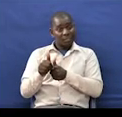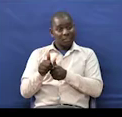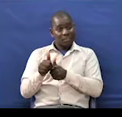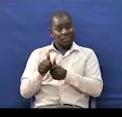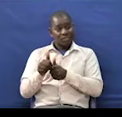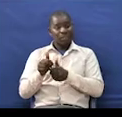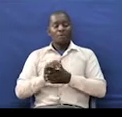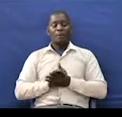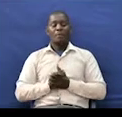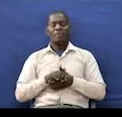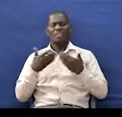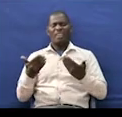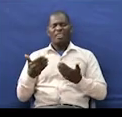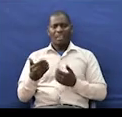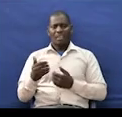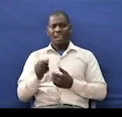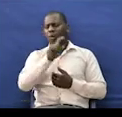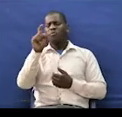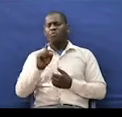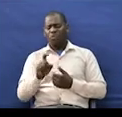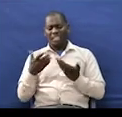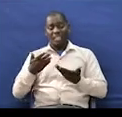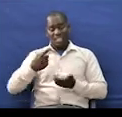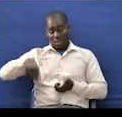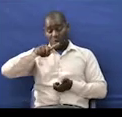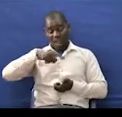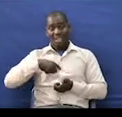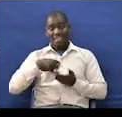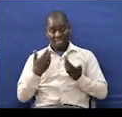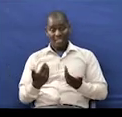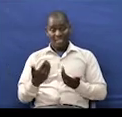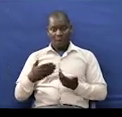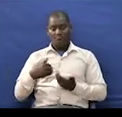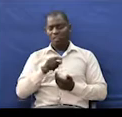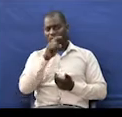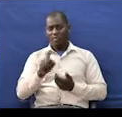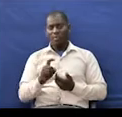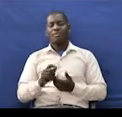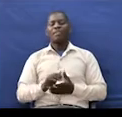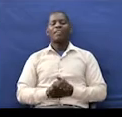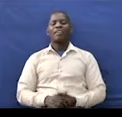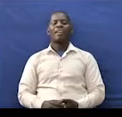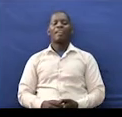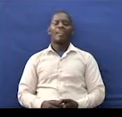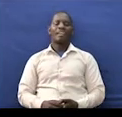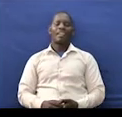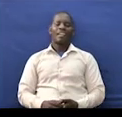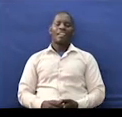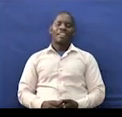This is a question to ask. Now, to answer this question, let us have this activity.